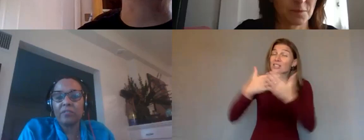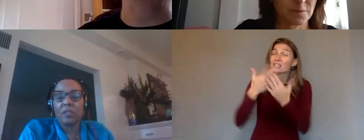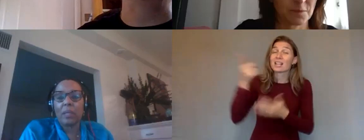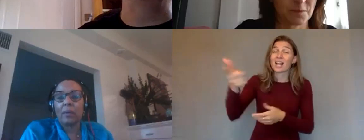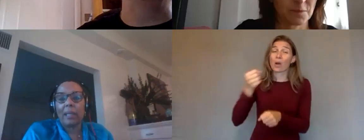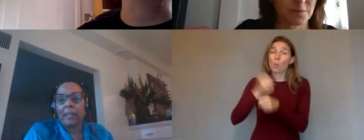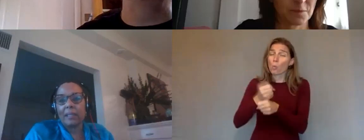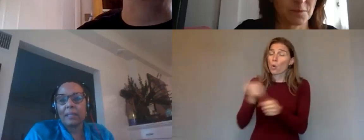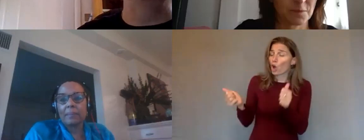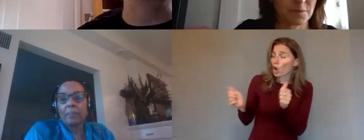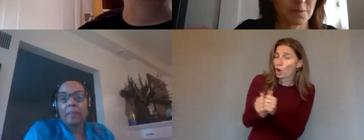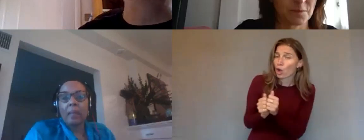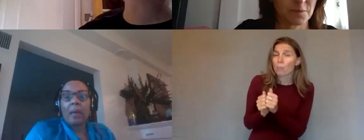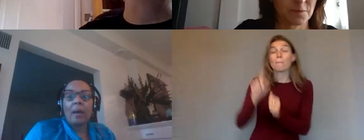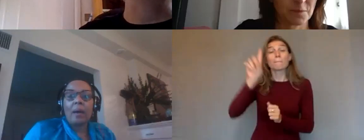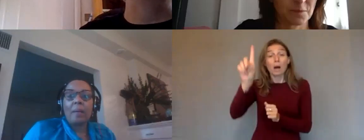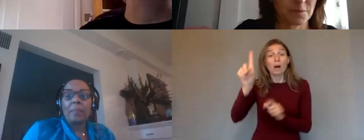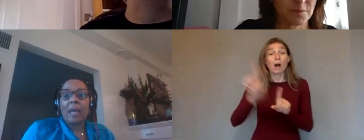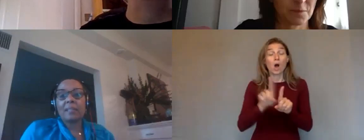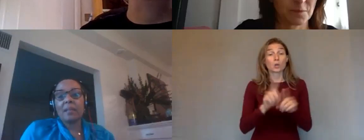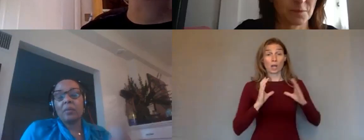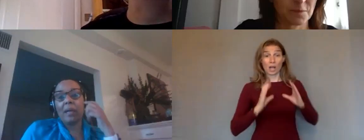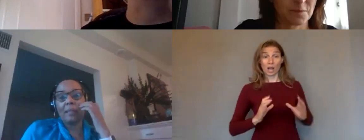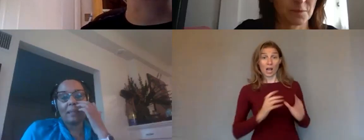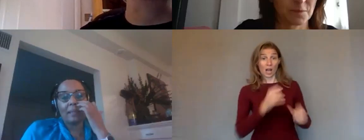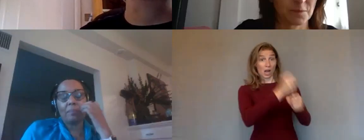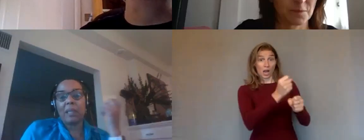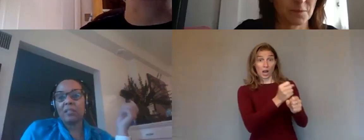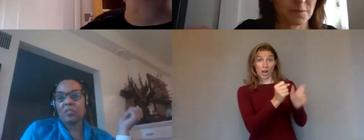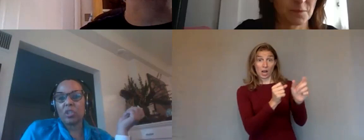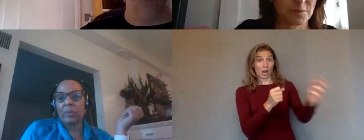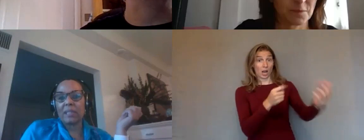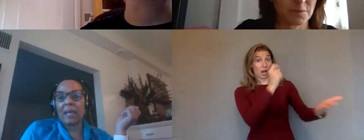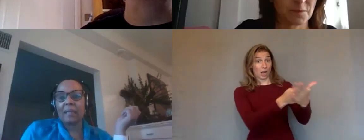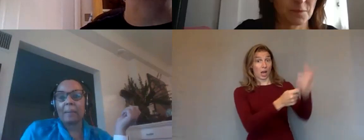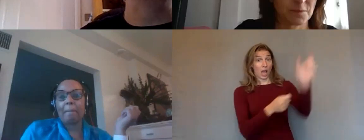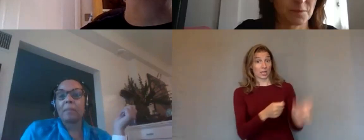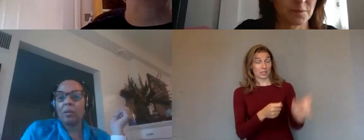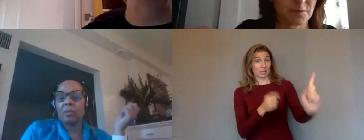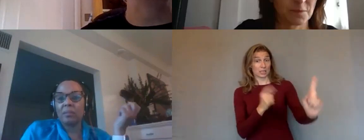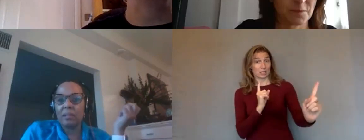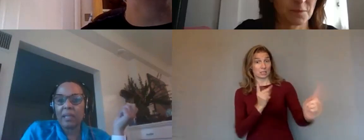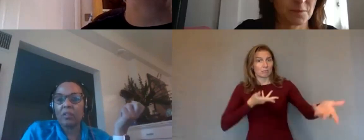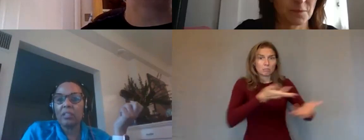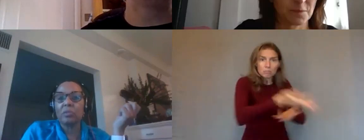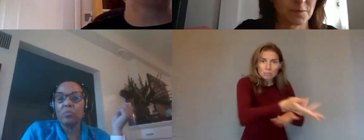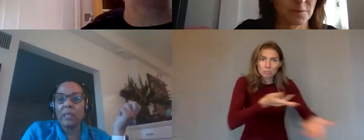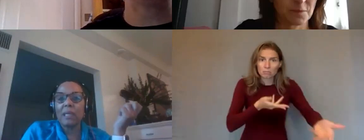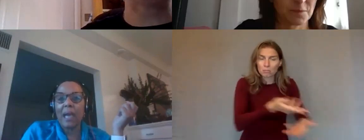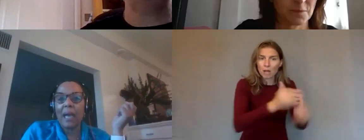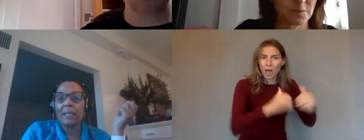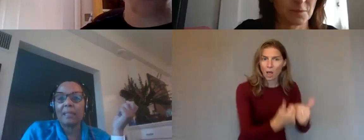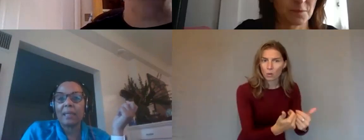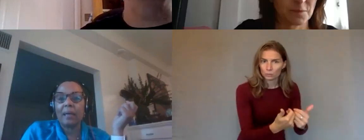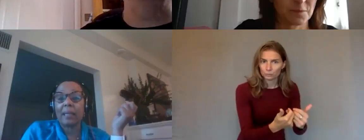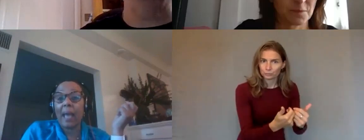the interface with our clients. And so I think this begins to show us that, you know, technology really